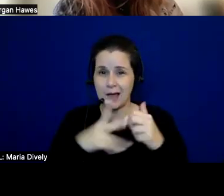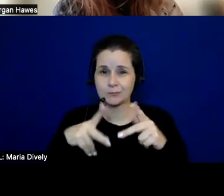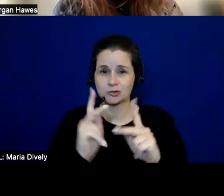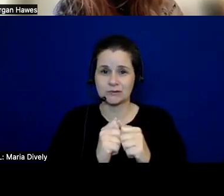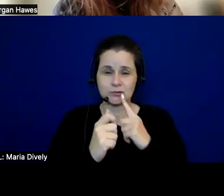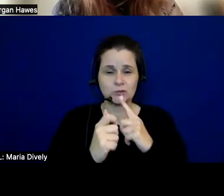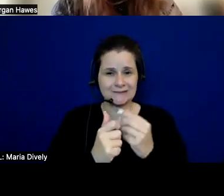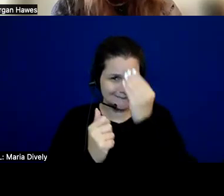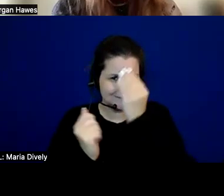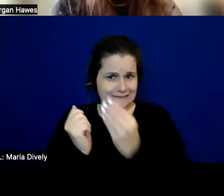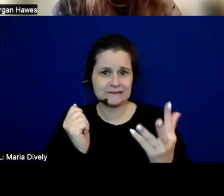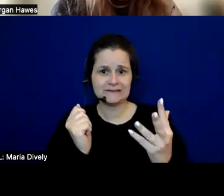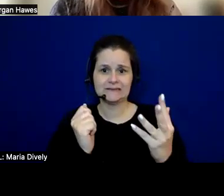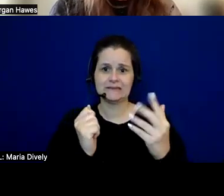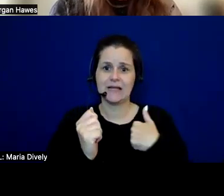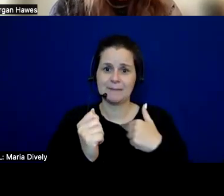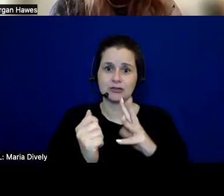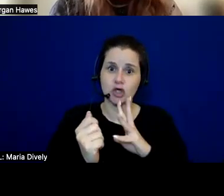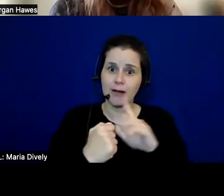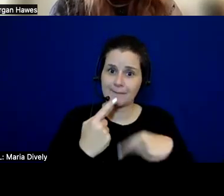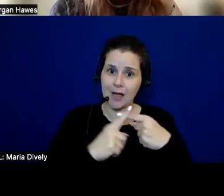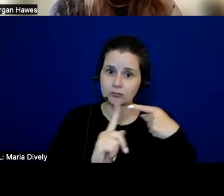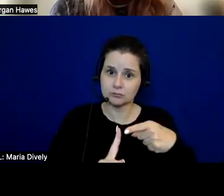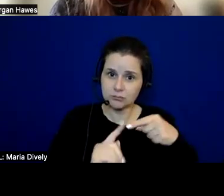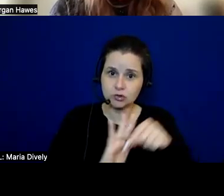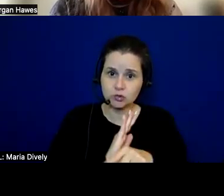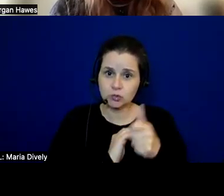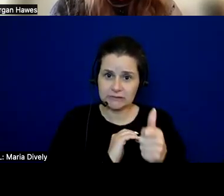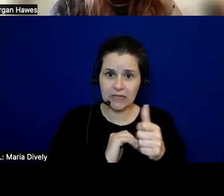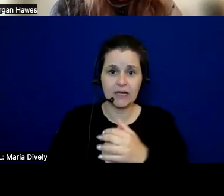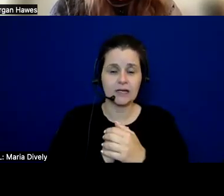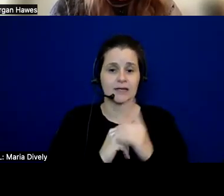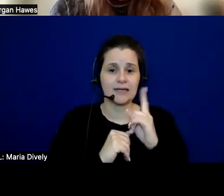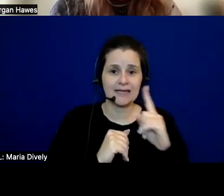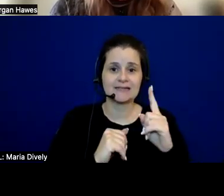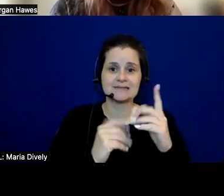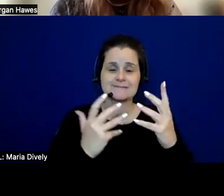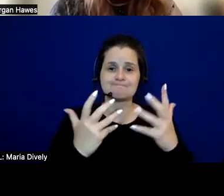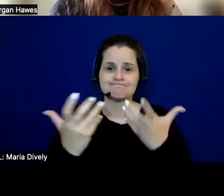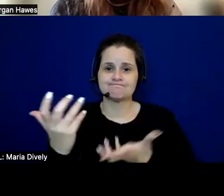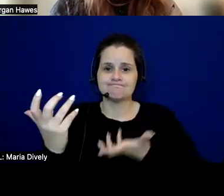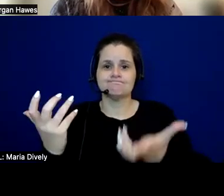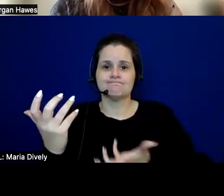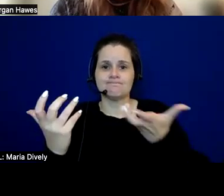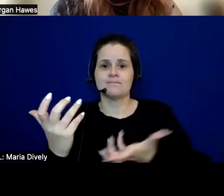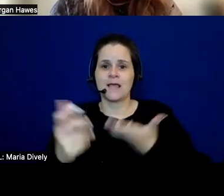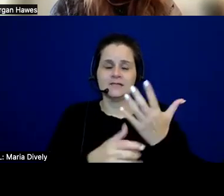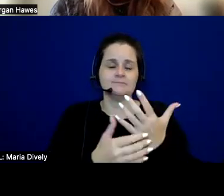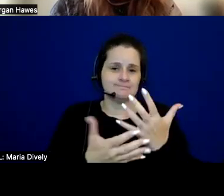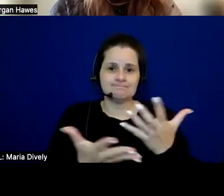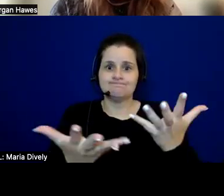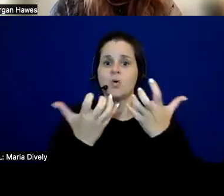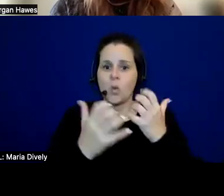out and talk about it, you know, have somebody, his calling, his cry for help,